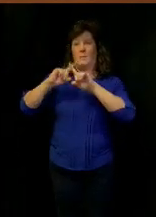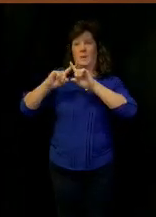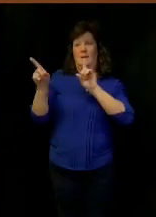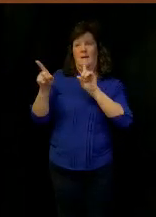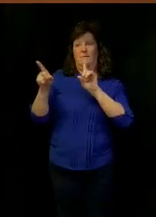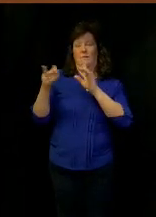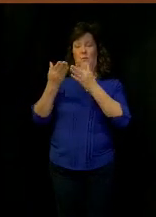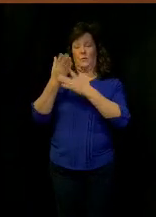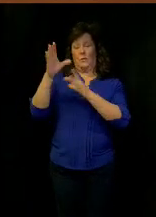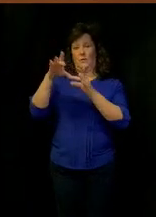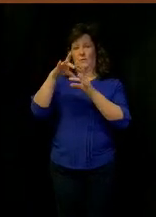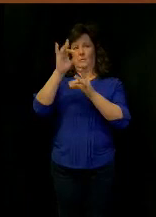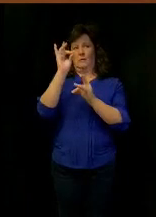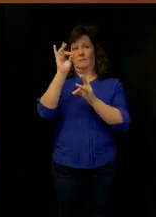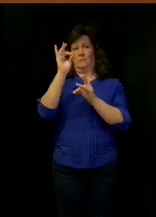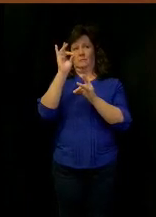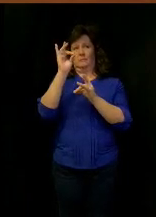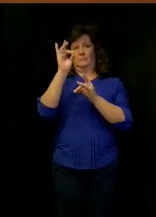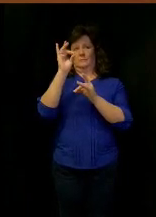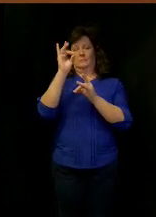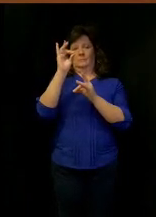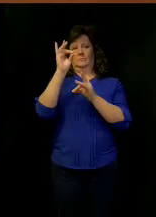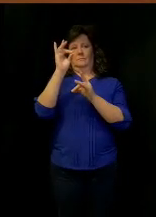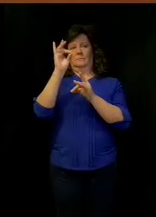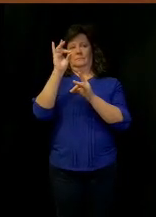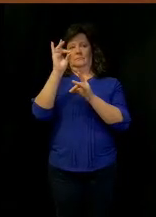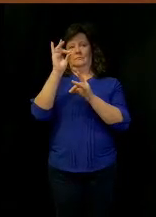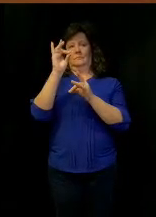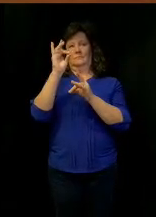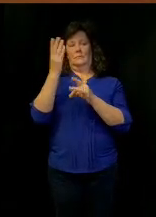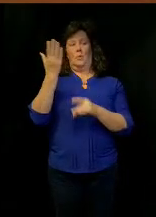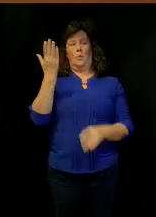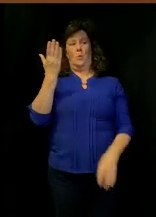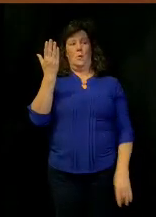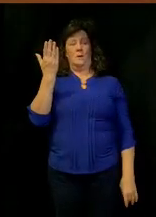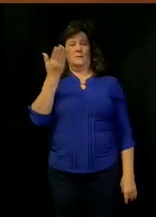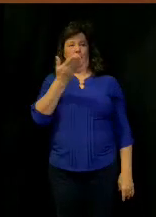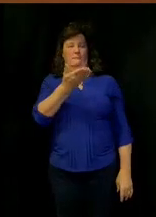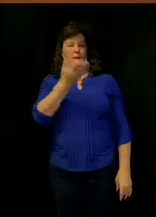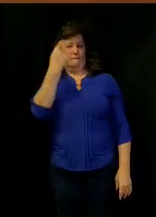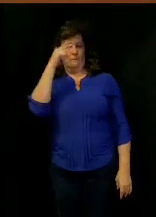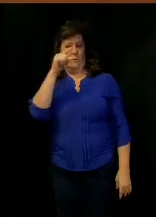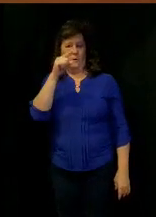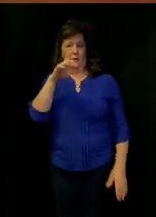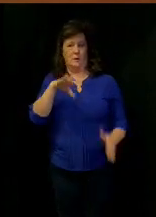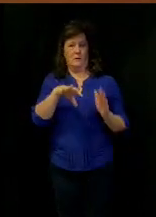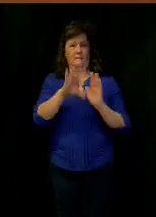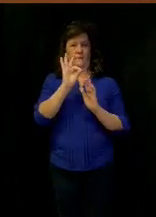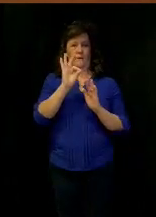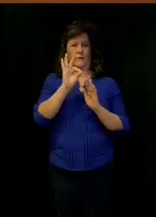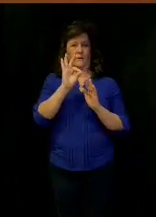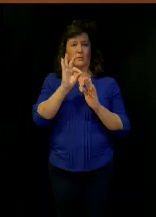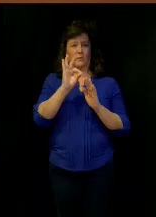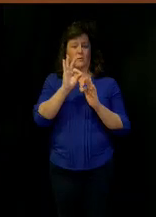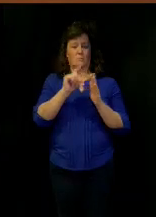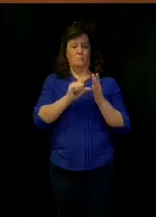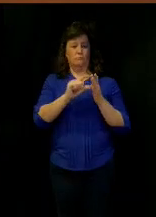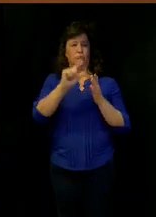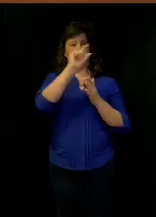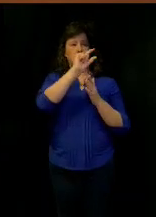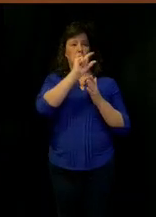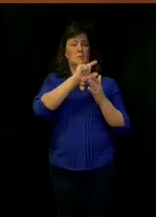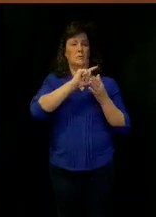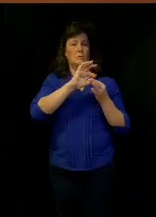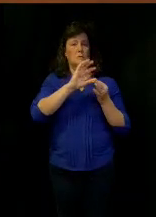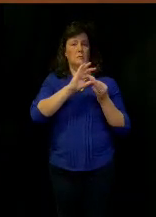longer. Therefore. Why is it therefore? Find out, because you just had to read up above it. Because you're not to